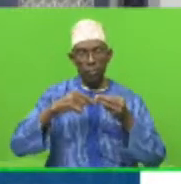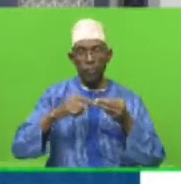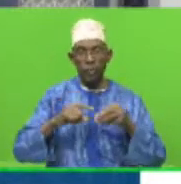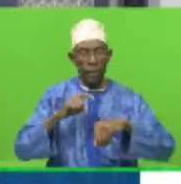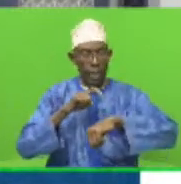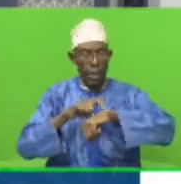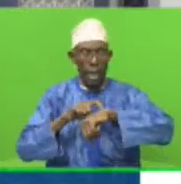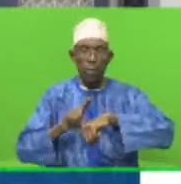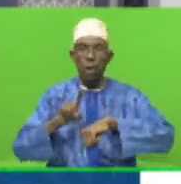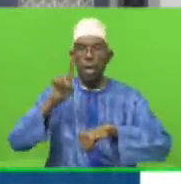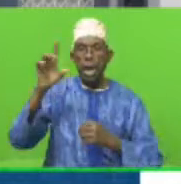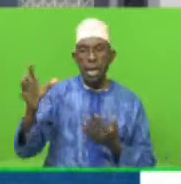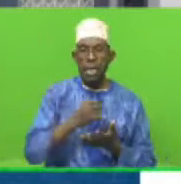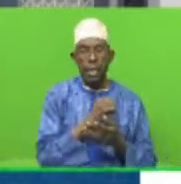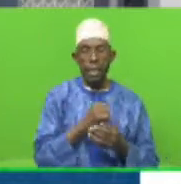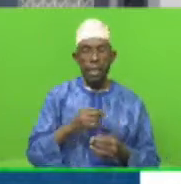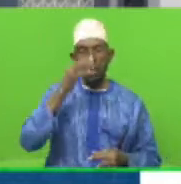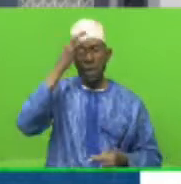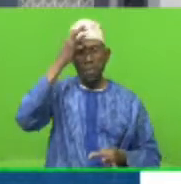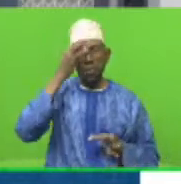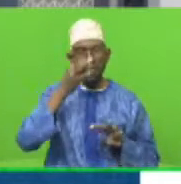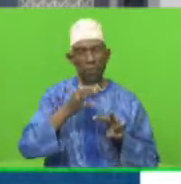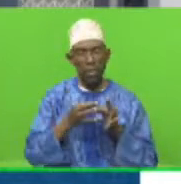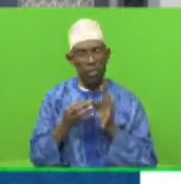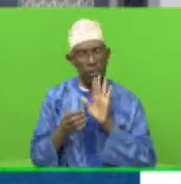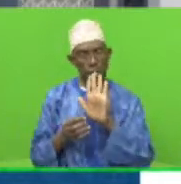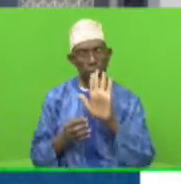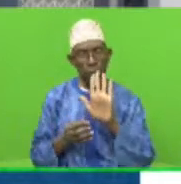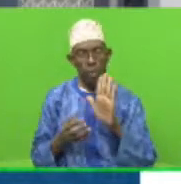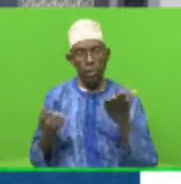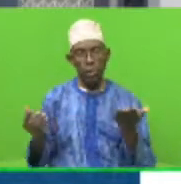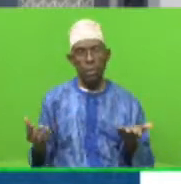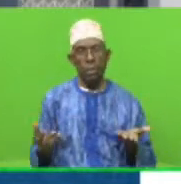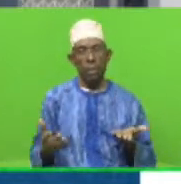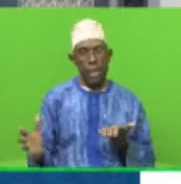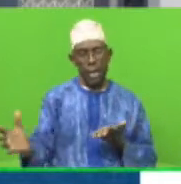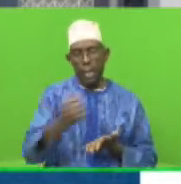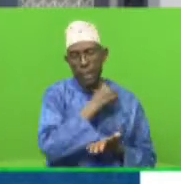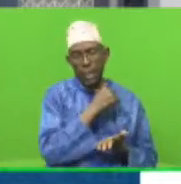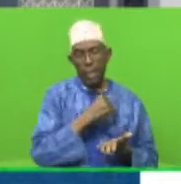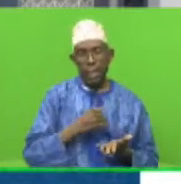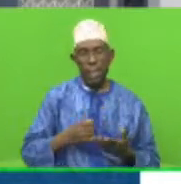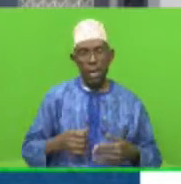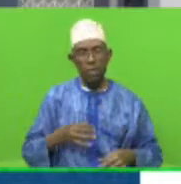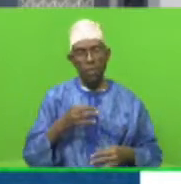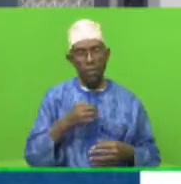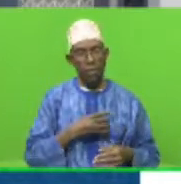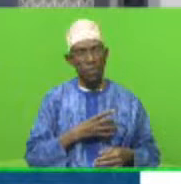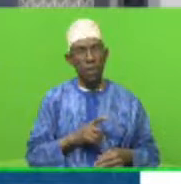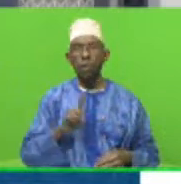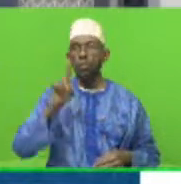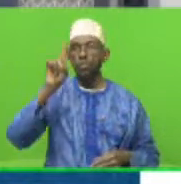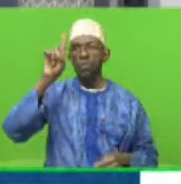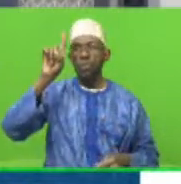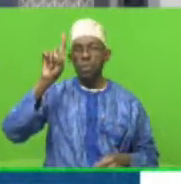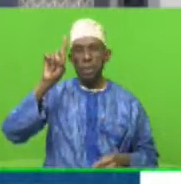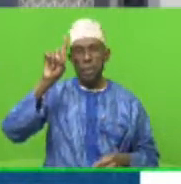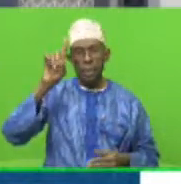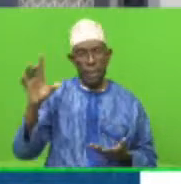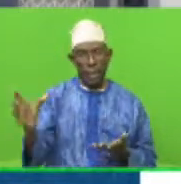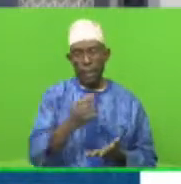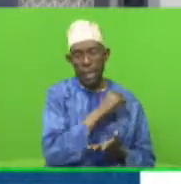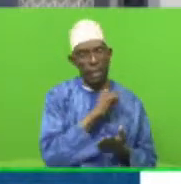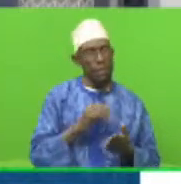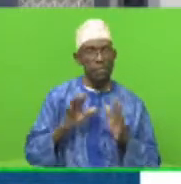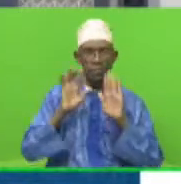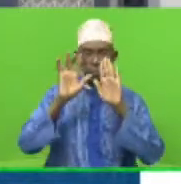Allah subhanahu wa ta'ala takes your iman, when Allah subhanahu wa ta'ala takes away your taqwa, Allah subhanahu wa ta'ala has taken